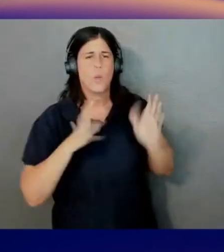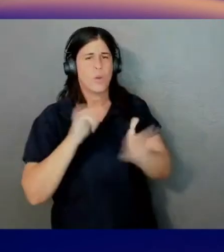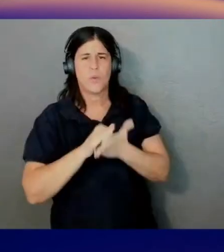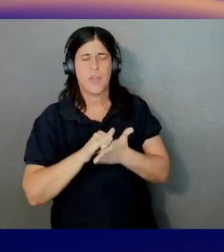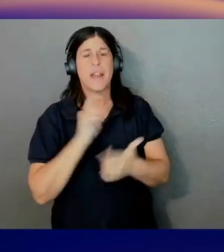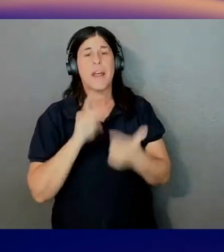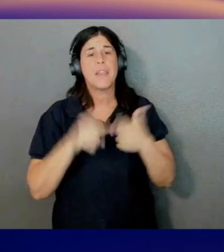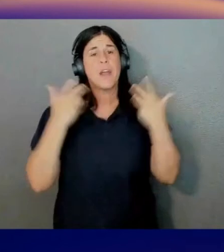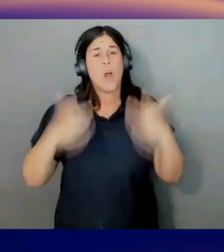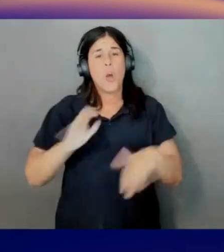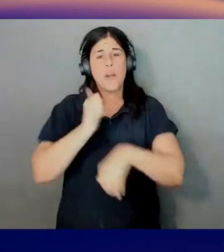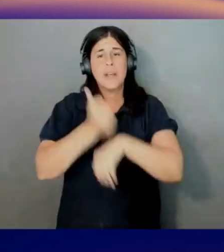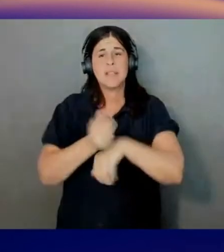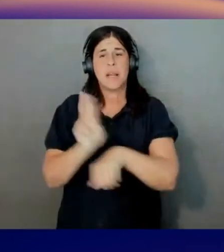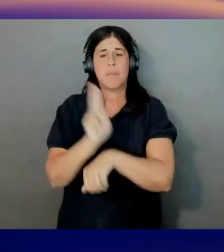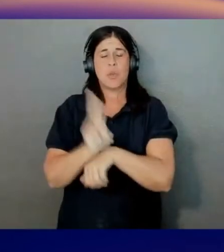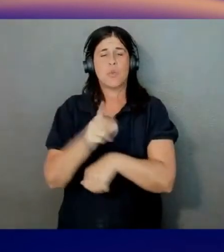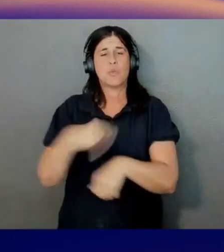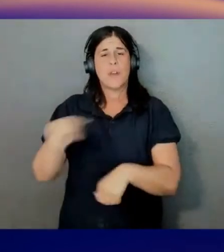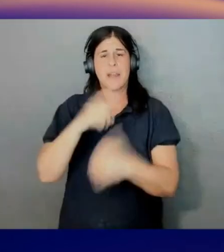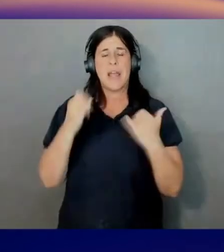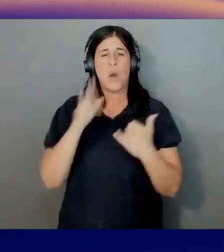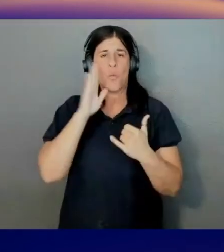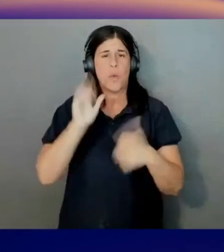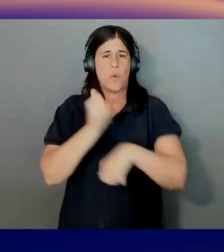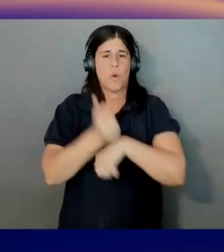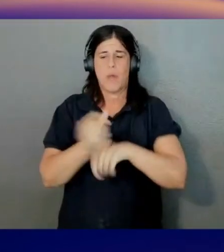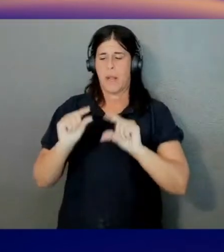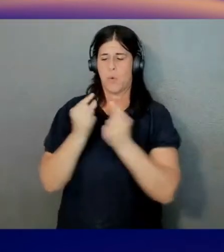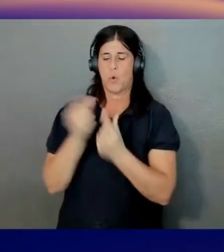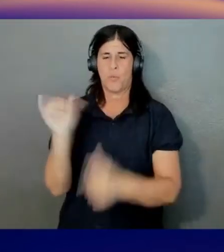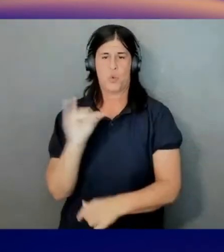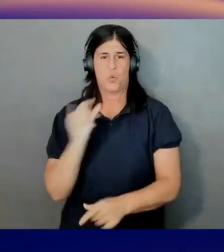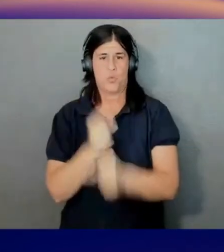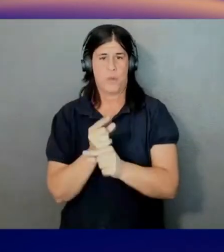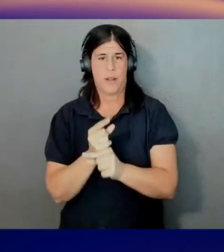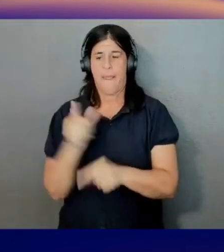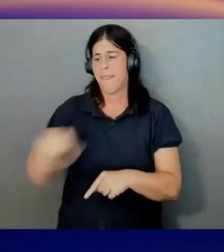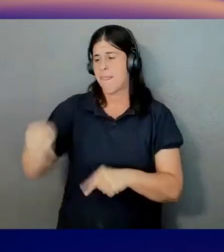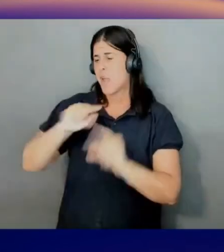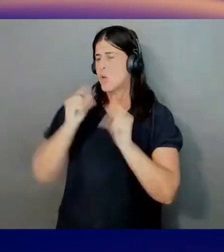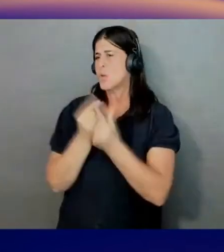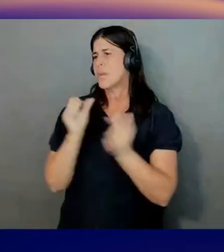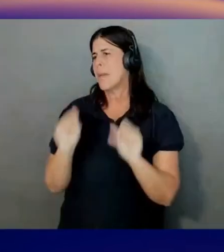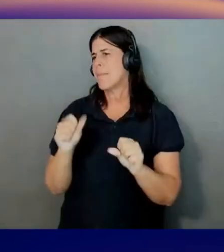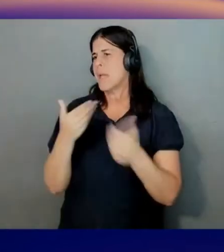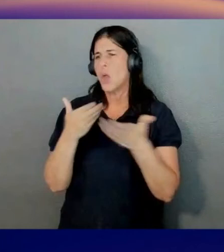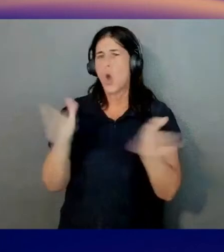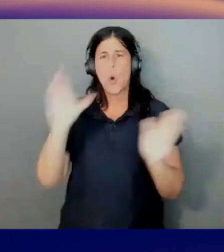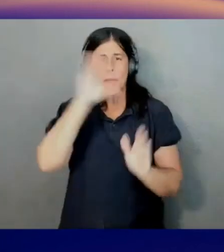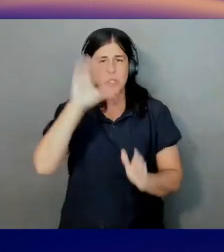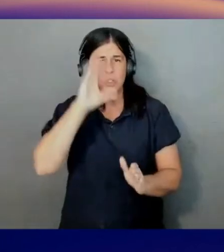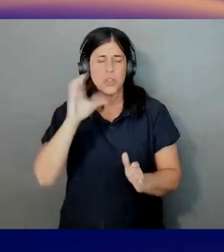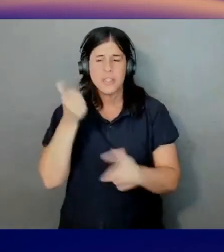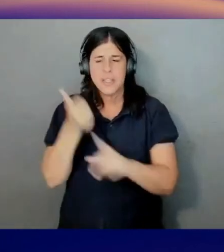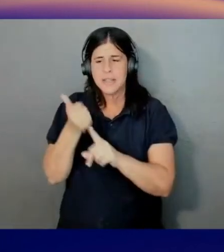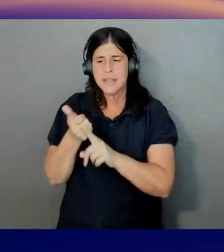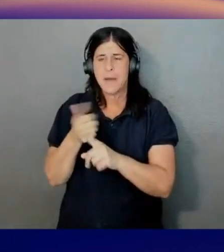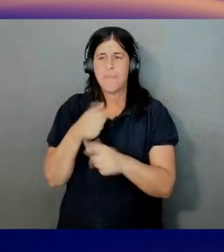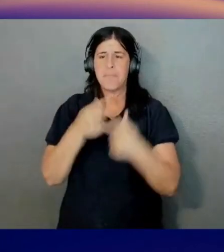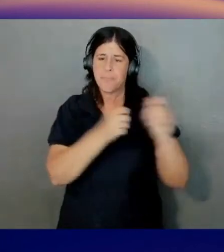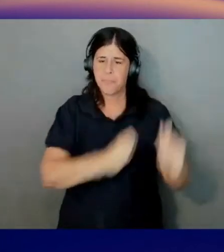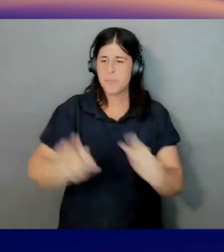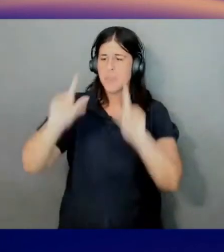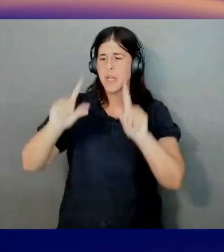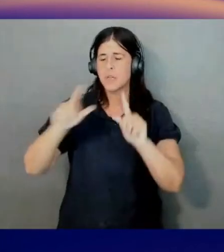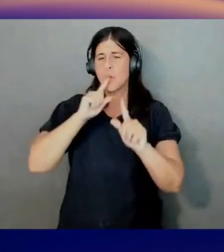create a user, right, this is where we are going to create a group, right? That group could be a OpenSearch, right, or OpenSearch dashboard to make it Okay. simple, right? Okay,